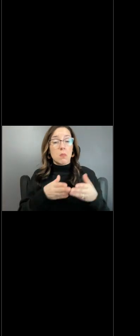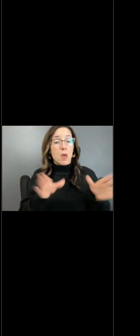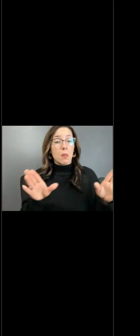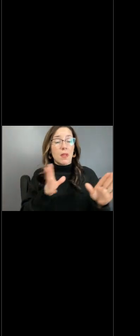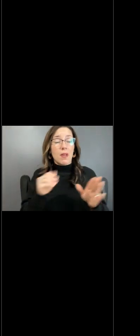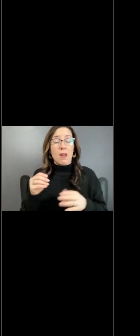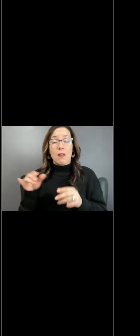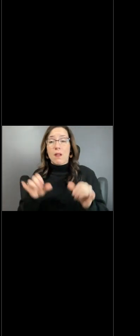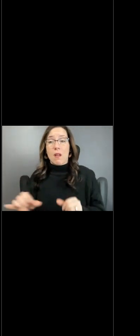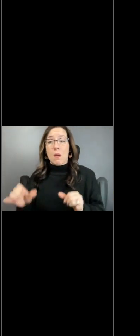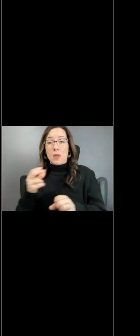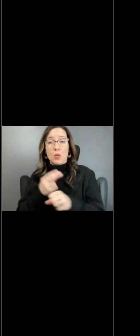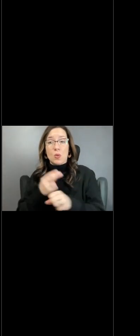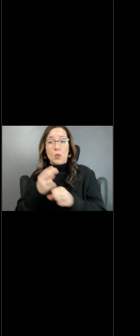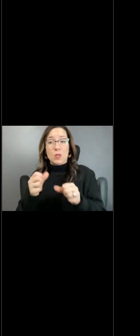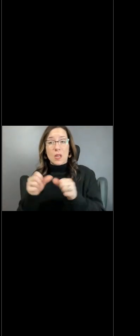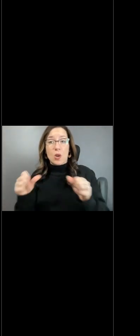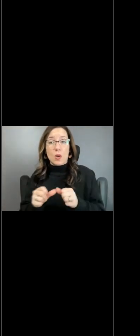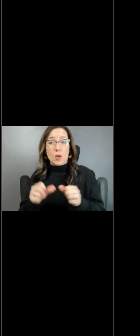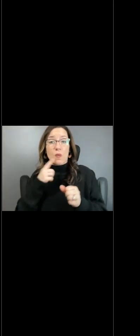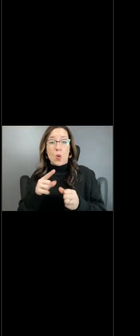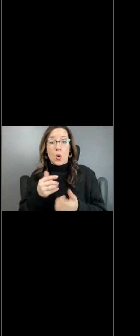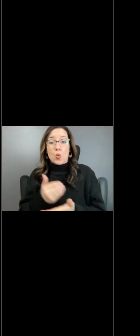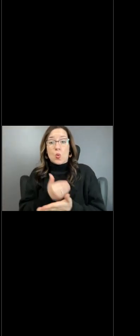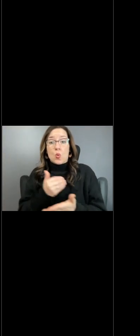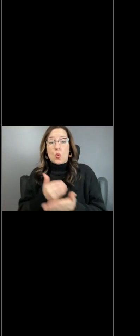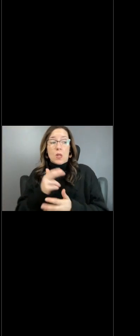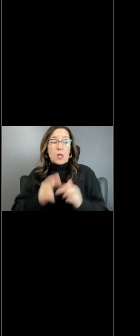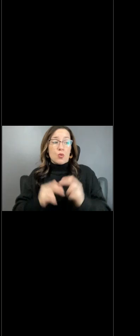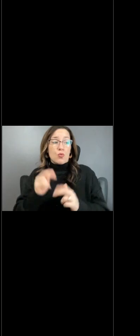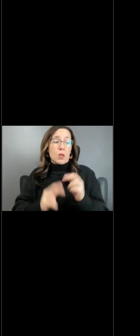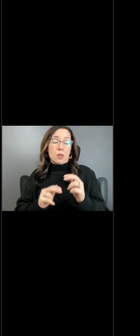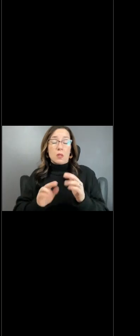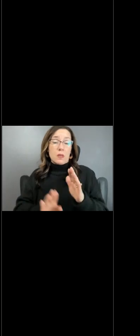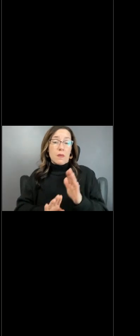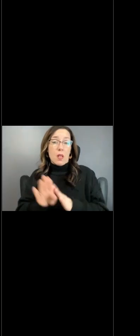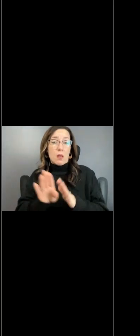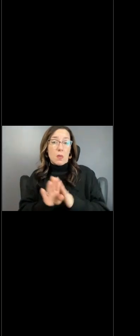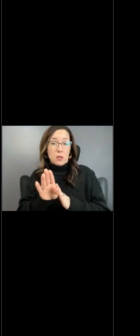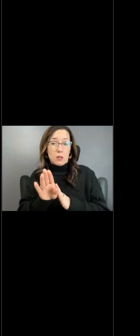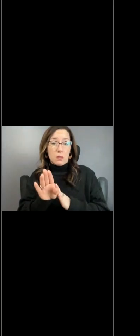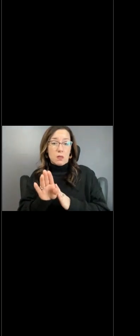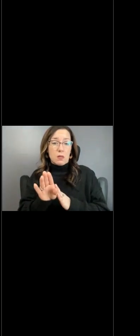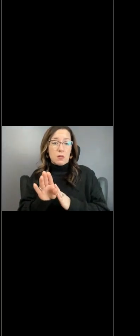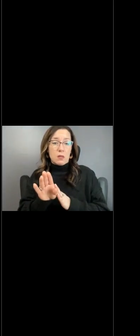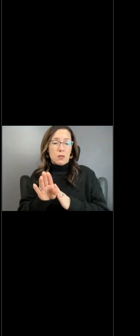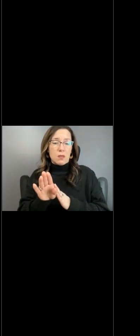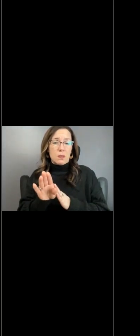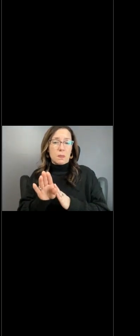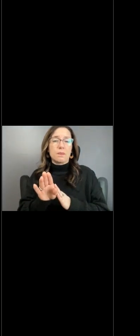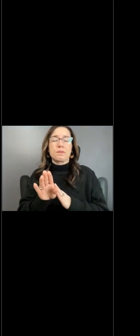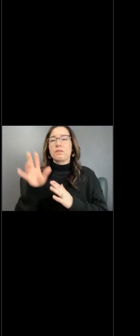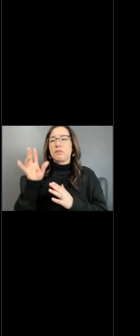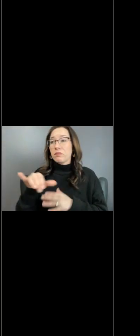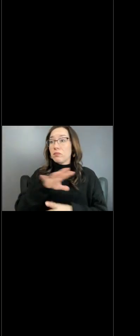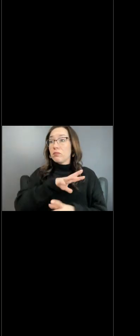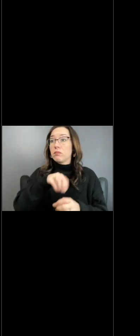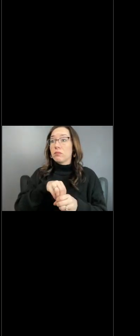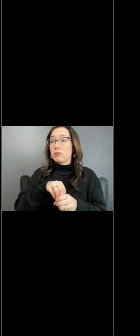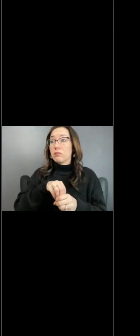use areas of a newly constructed development that consist